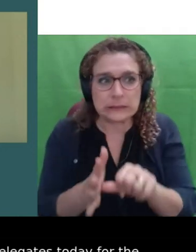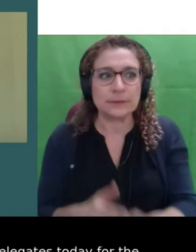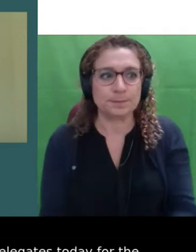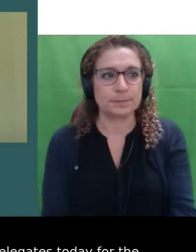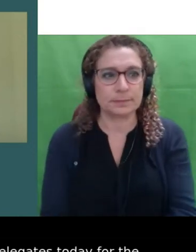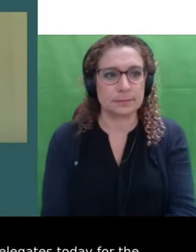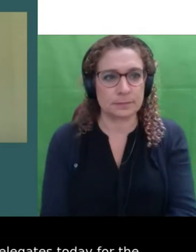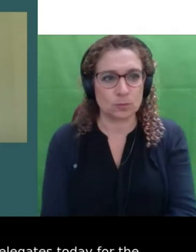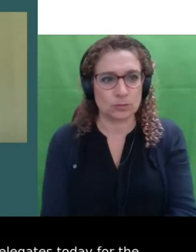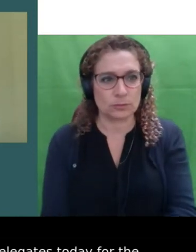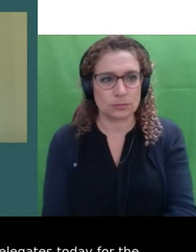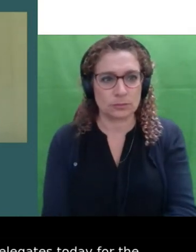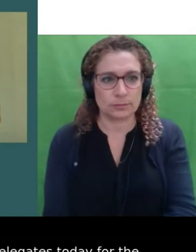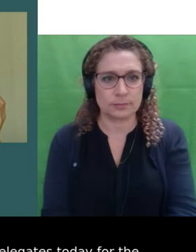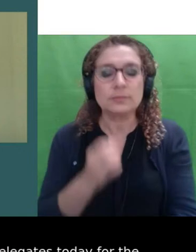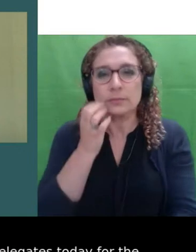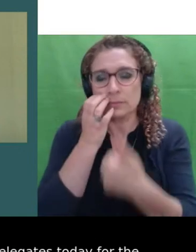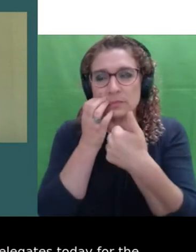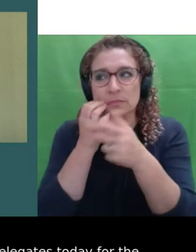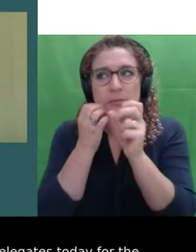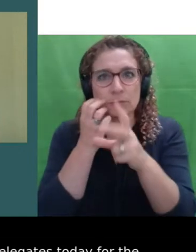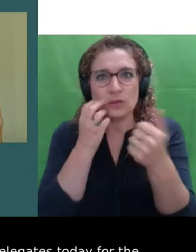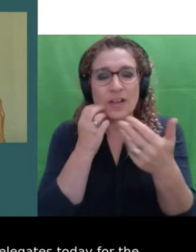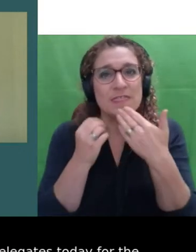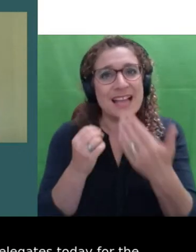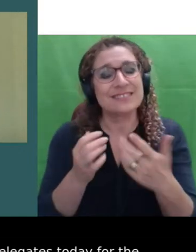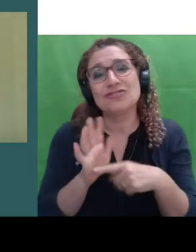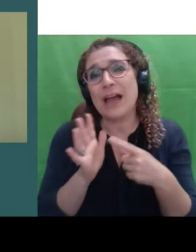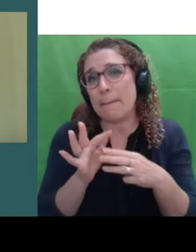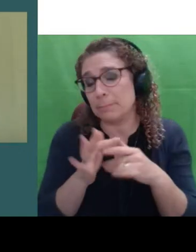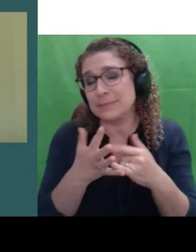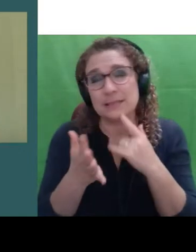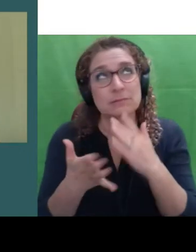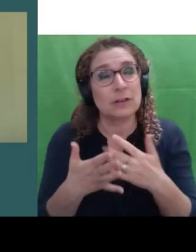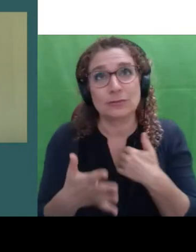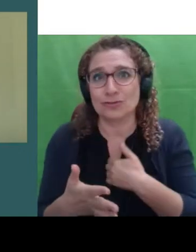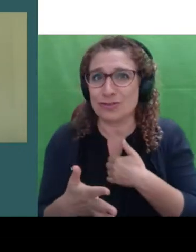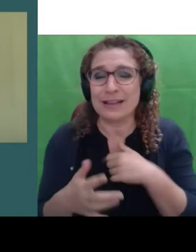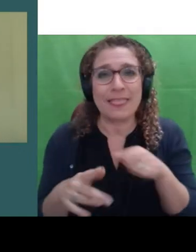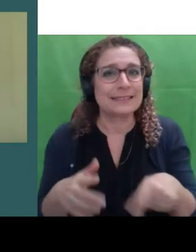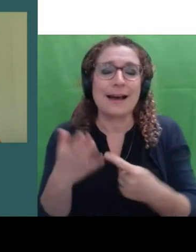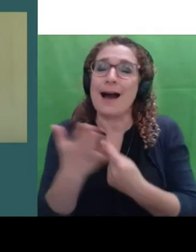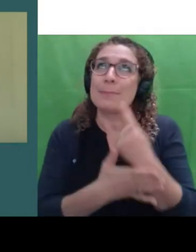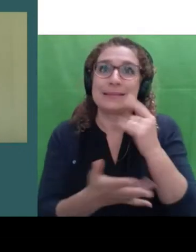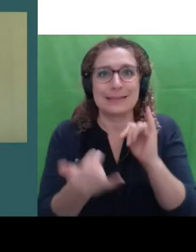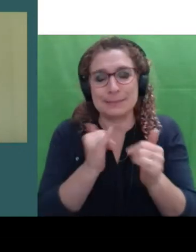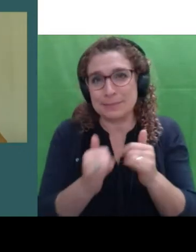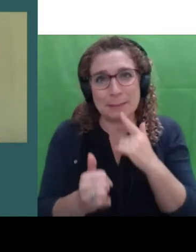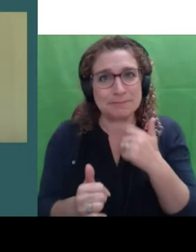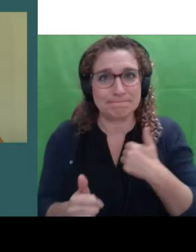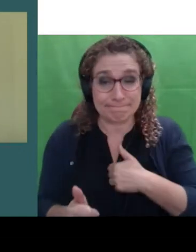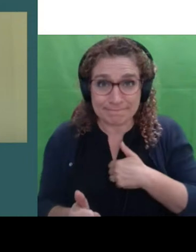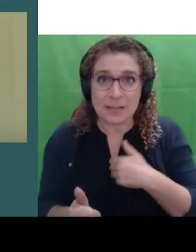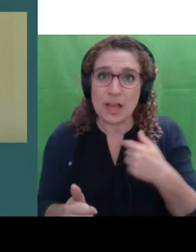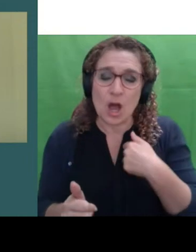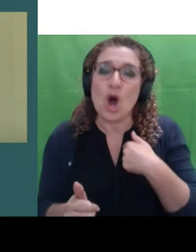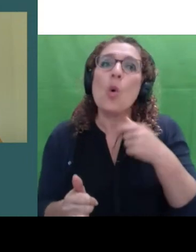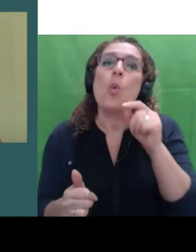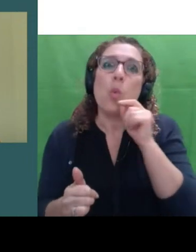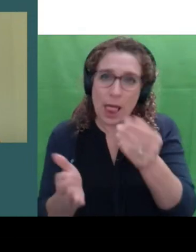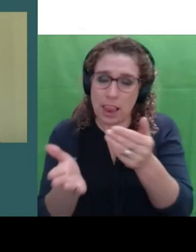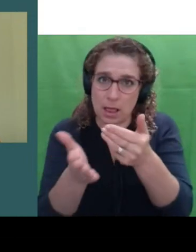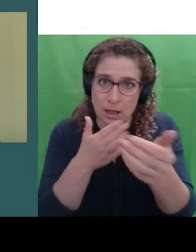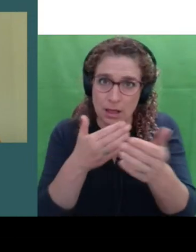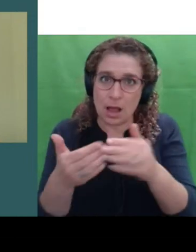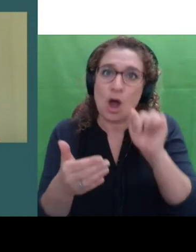yeah um thanks for that um so sorry james and unfortunately these things happen um we will get the quality um of your